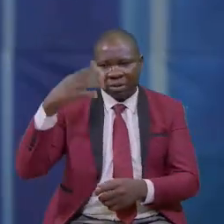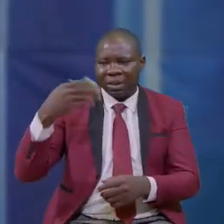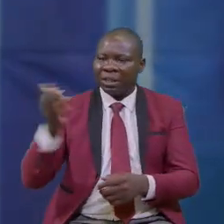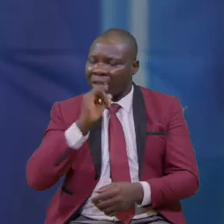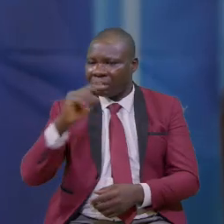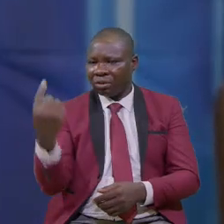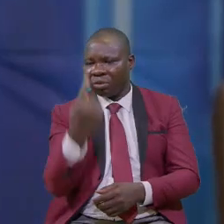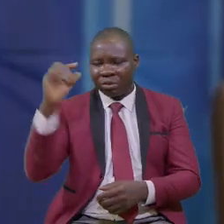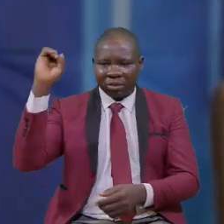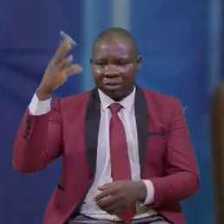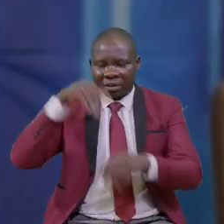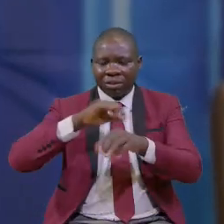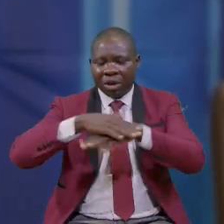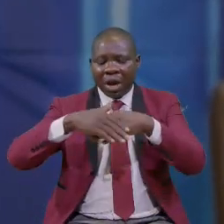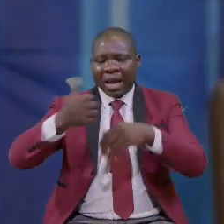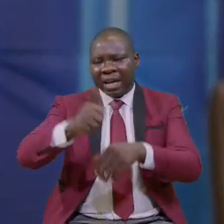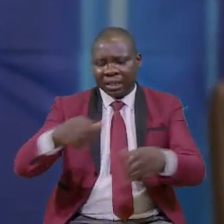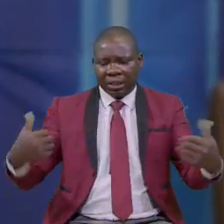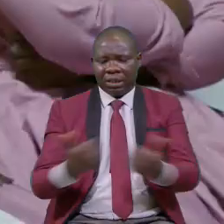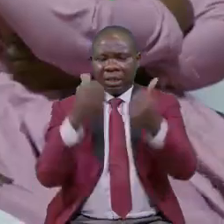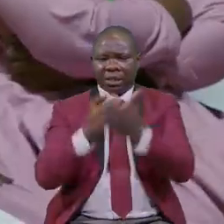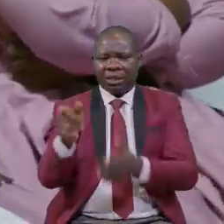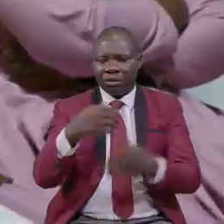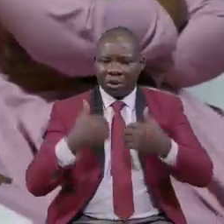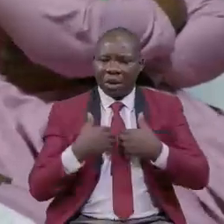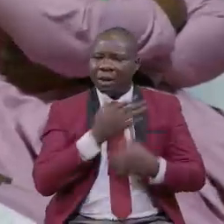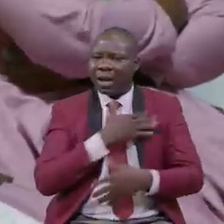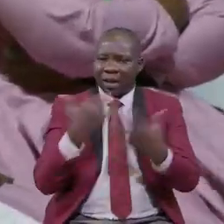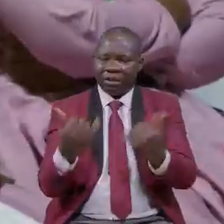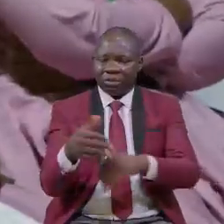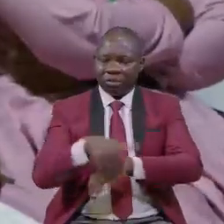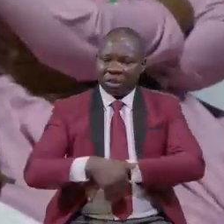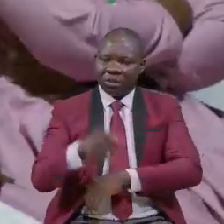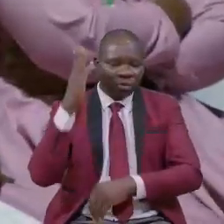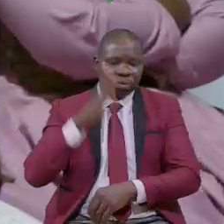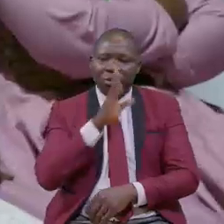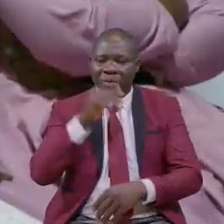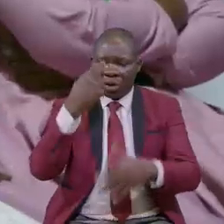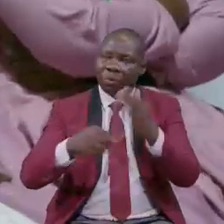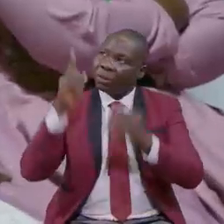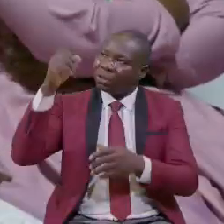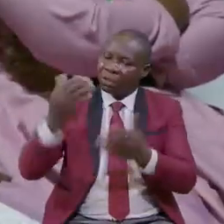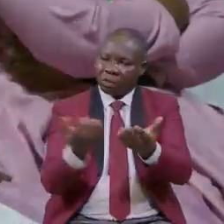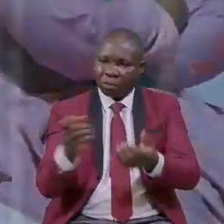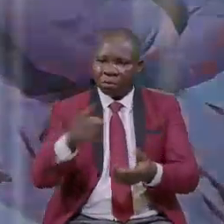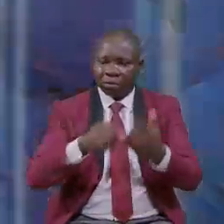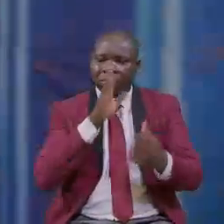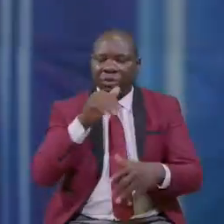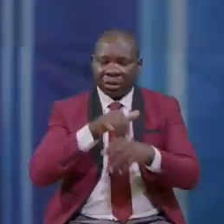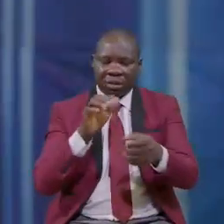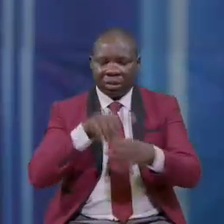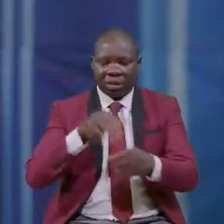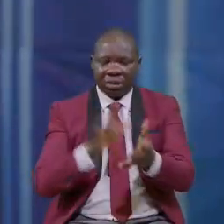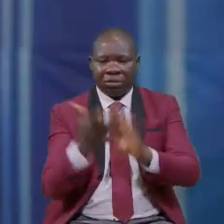have. And tonight, you'll be what you ought to be. And the Lord said, my grace